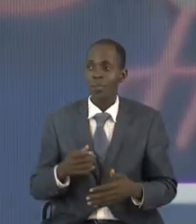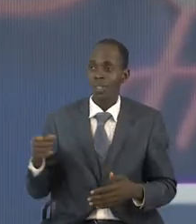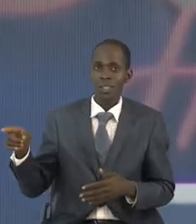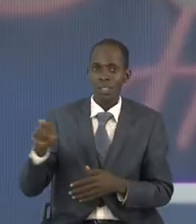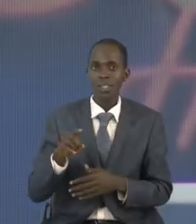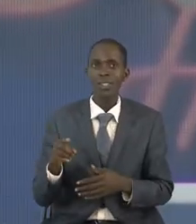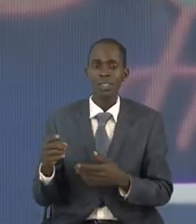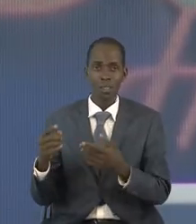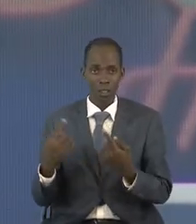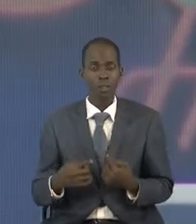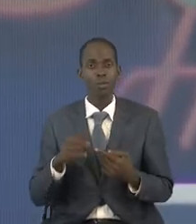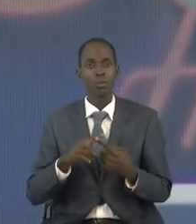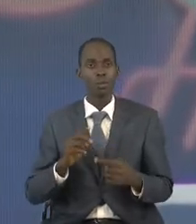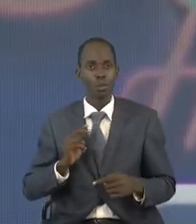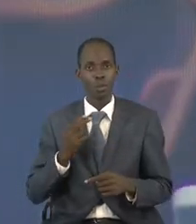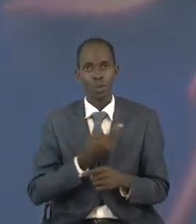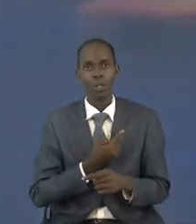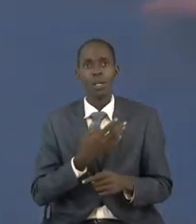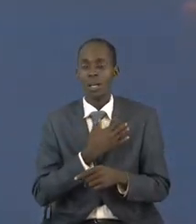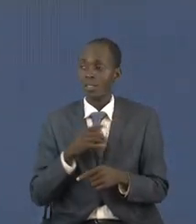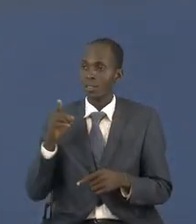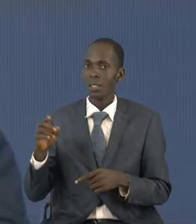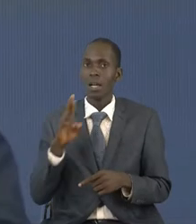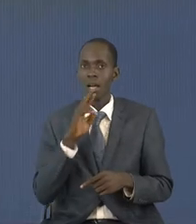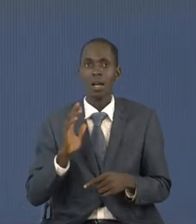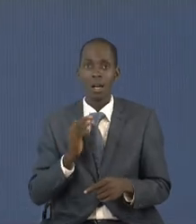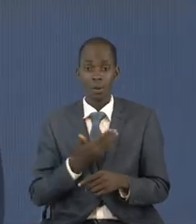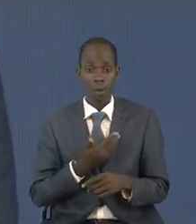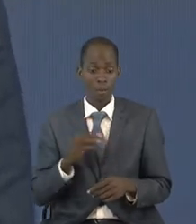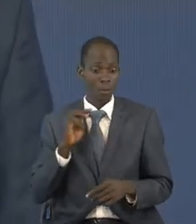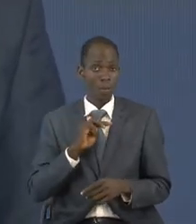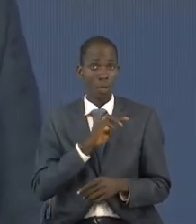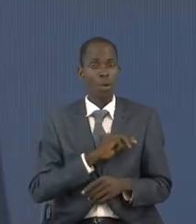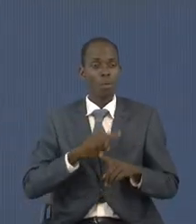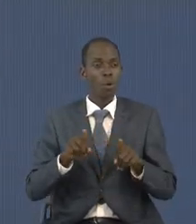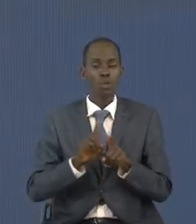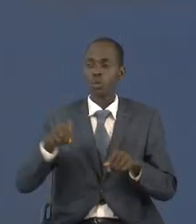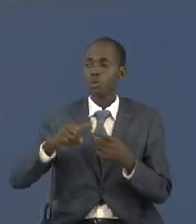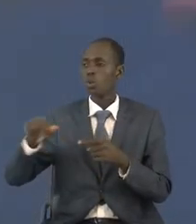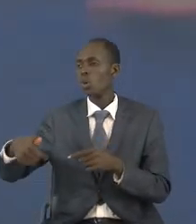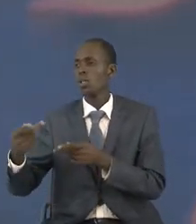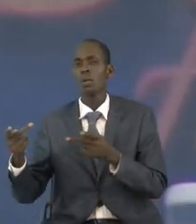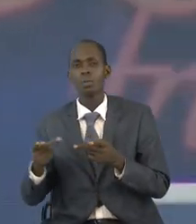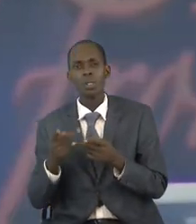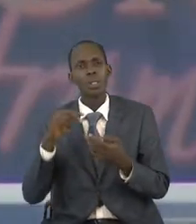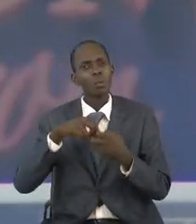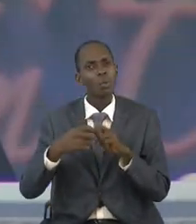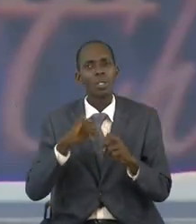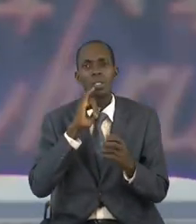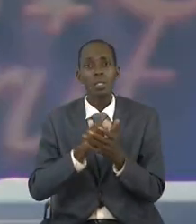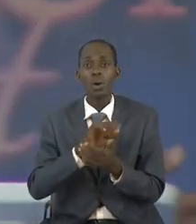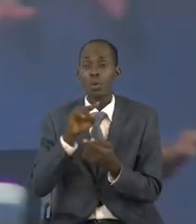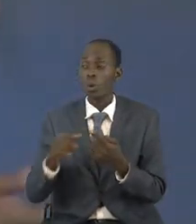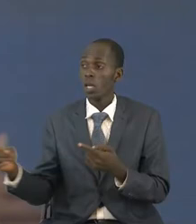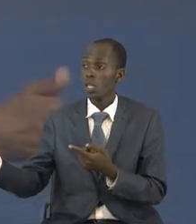claim they are our members, and then they go that other place. The problem is when they come back, they say,